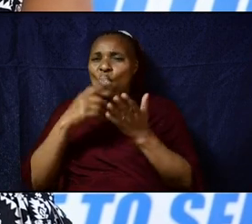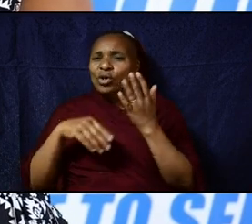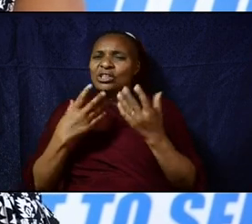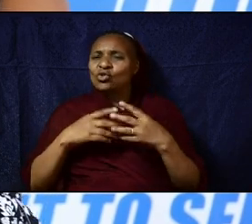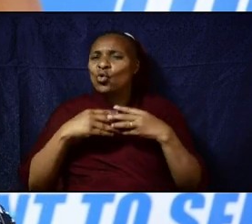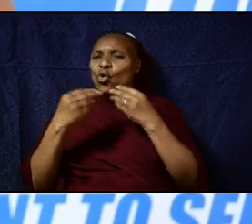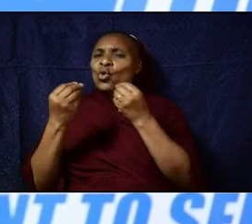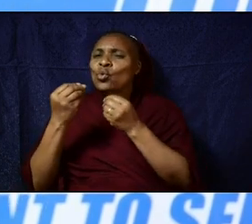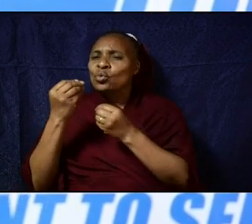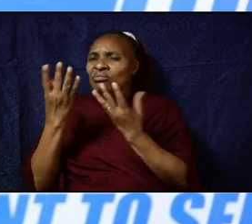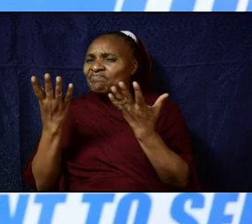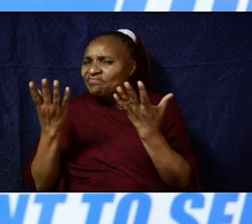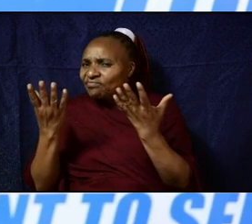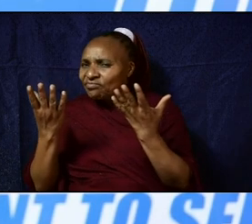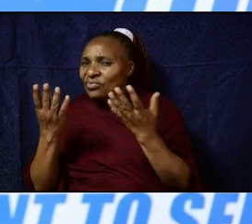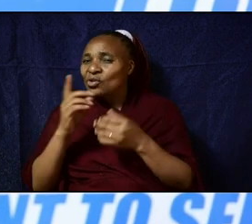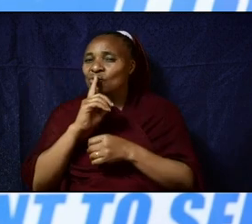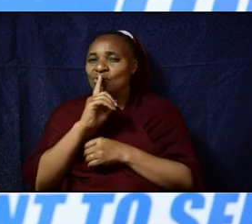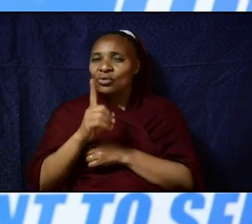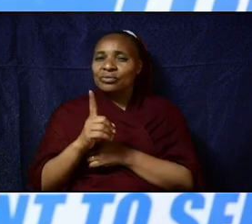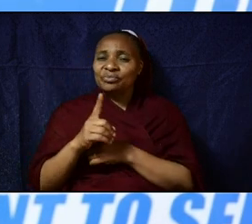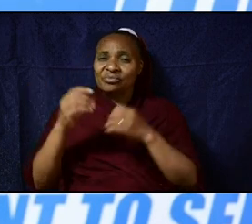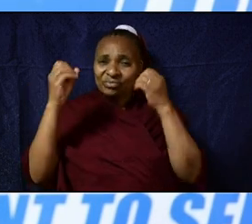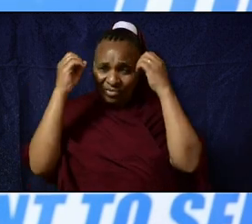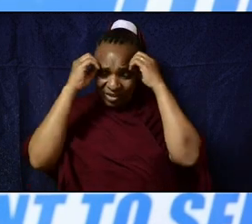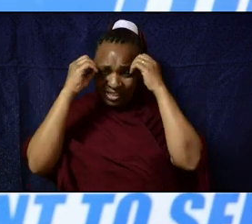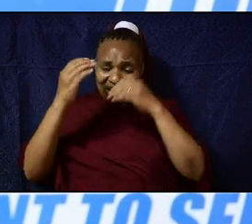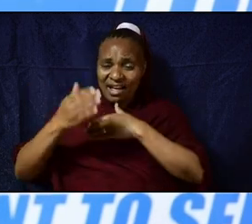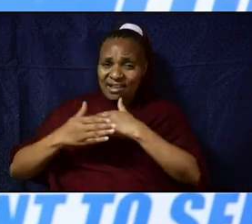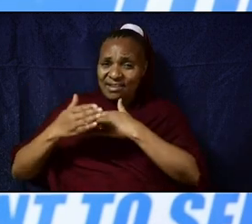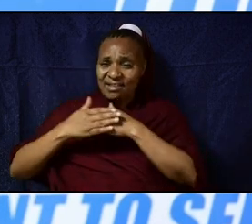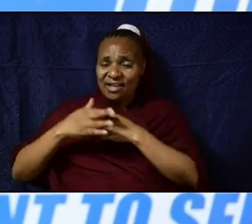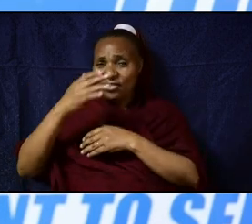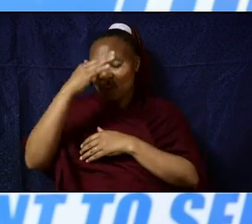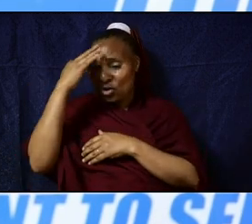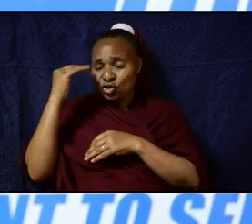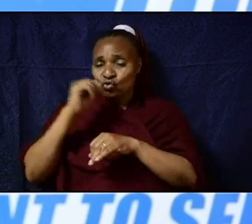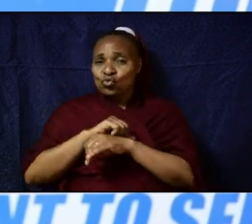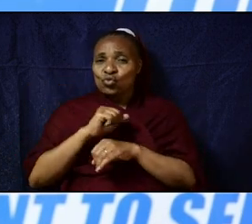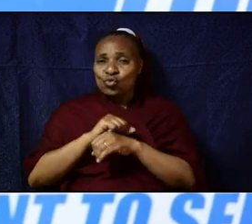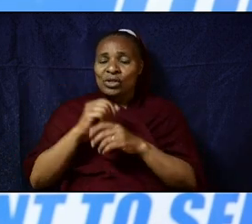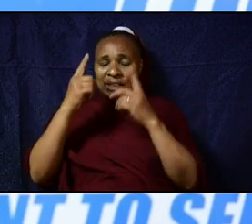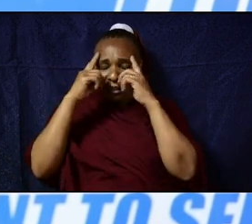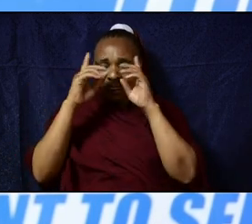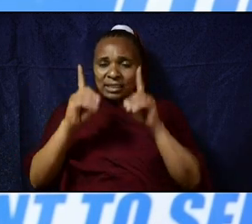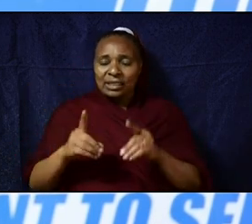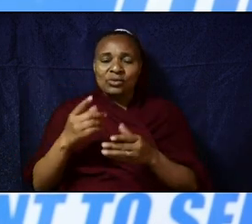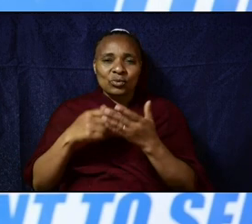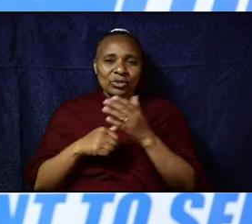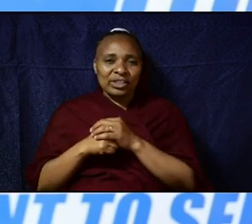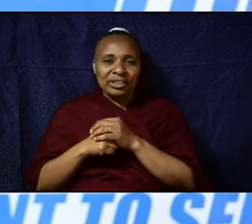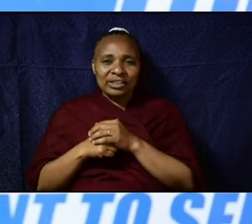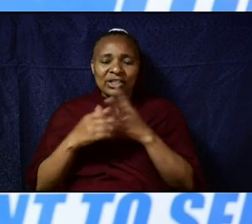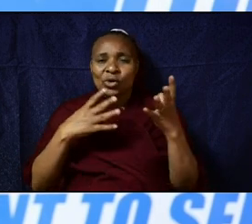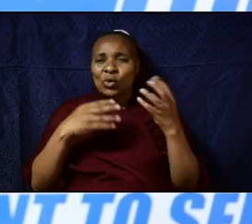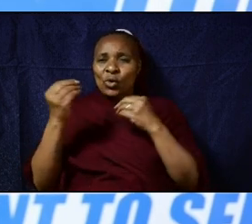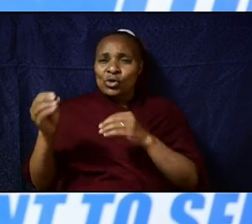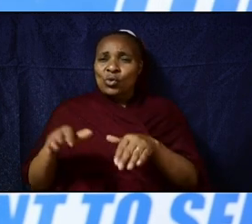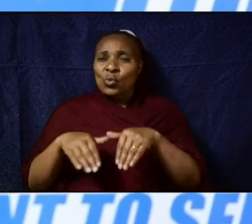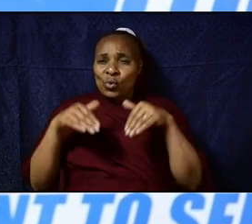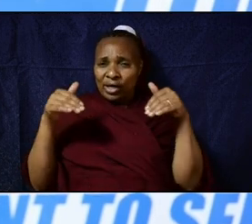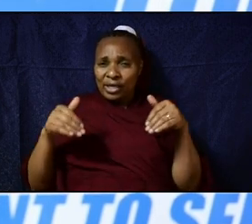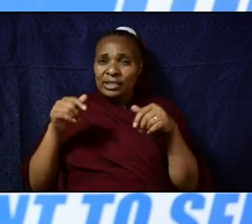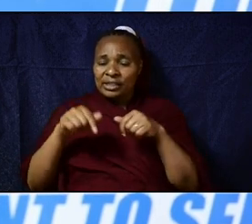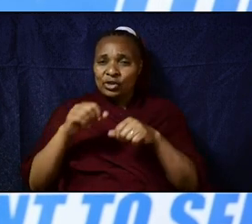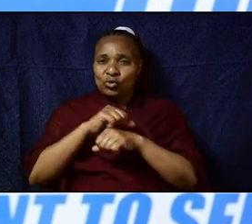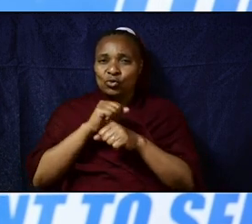on? So the students at a nearby theology school had decided that we're not going to wait for